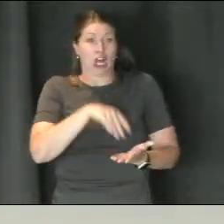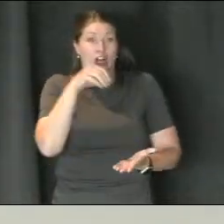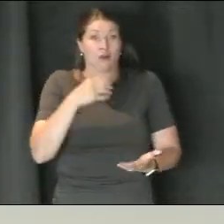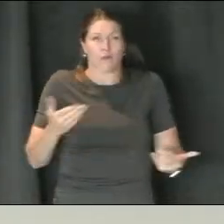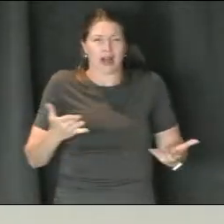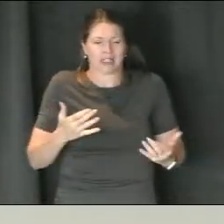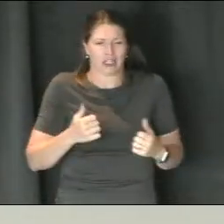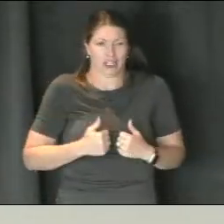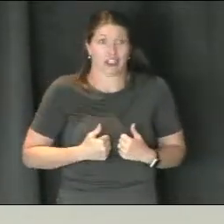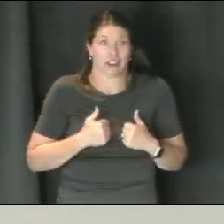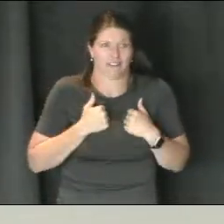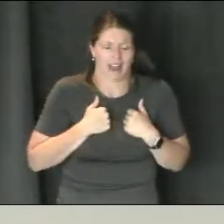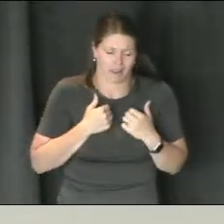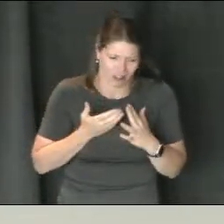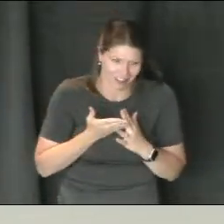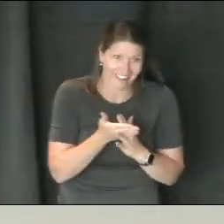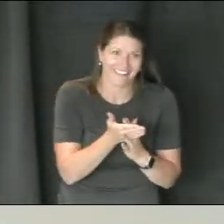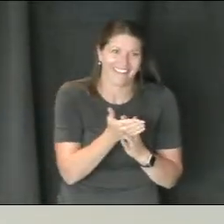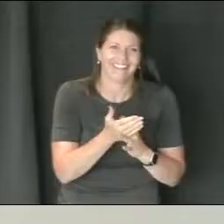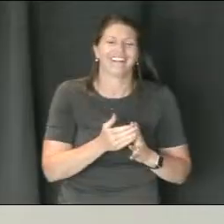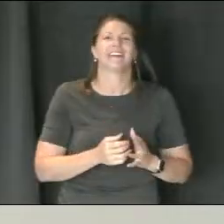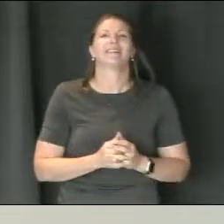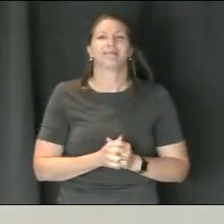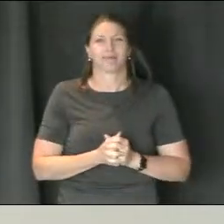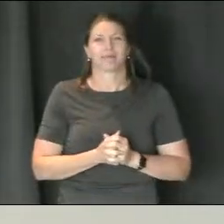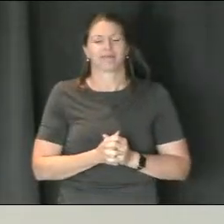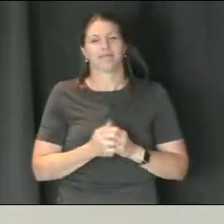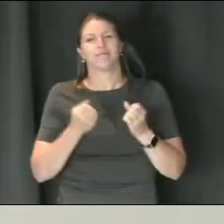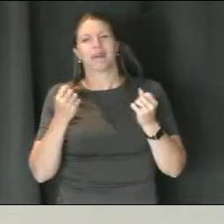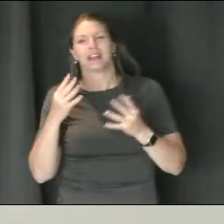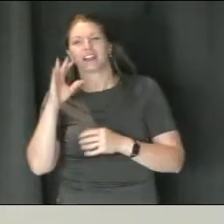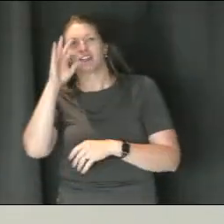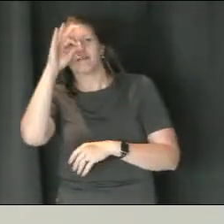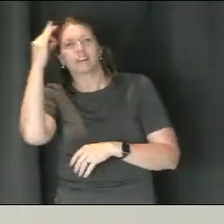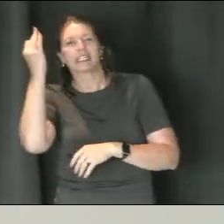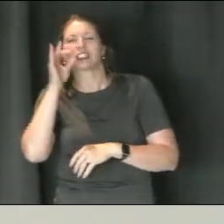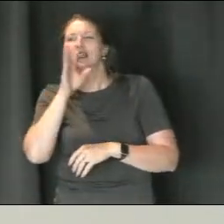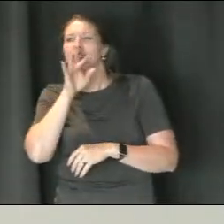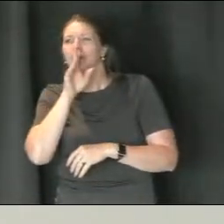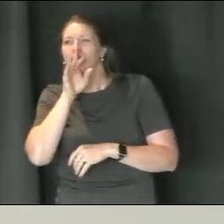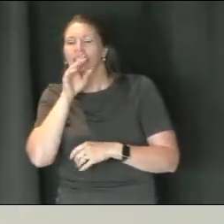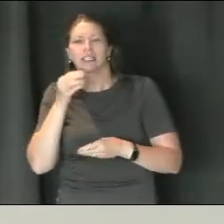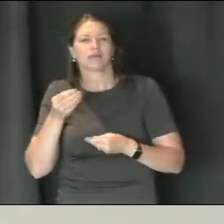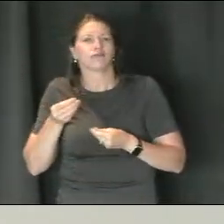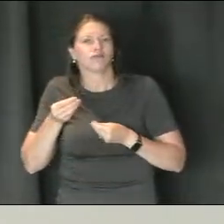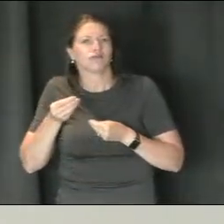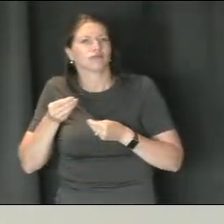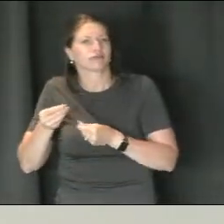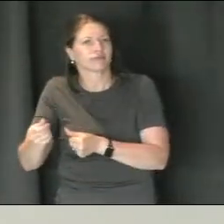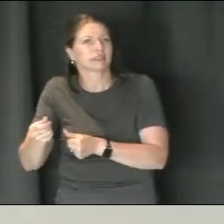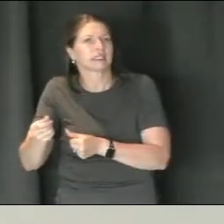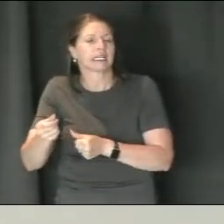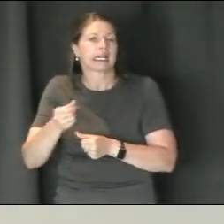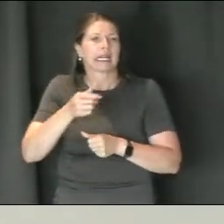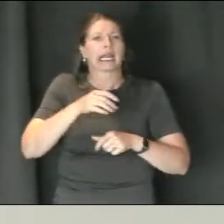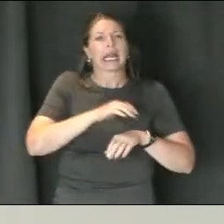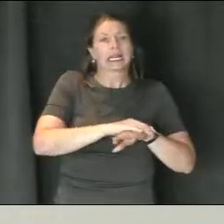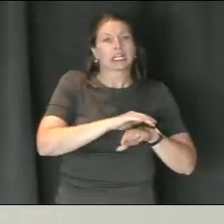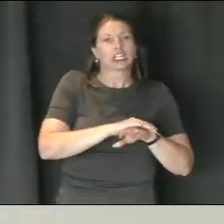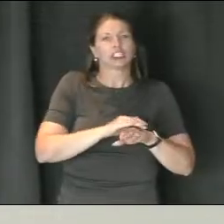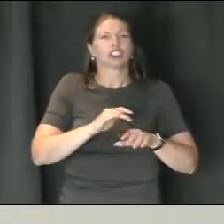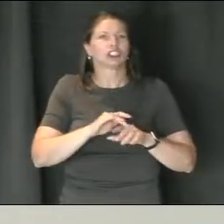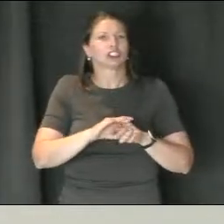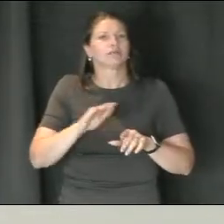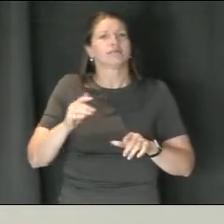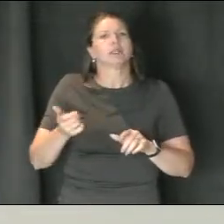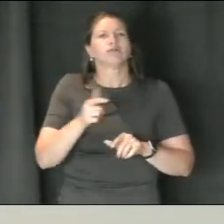There were a lot of Francophones fluent or Anglophones fluent in French when I first